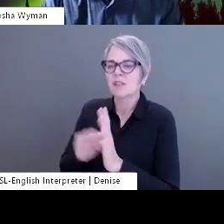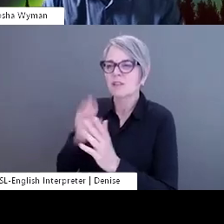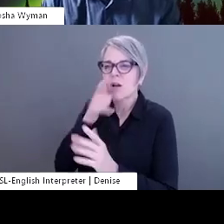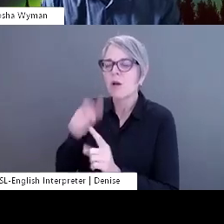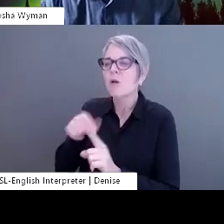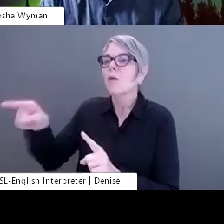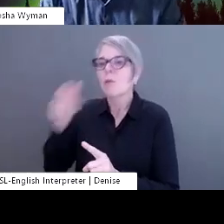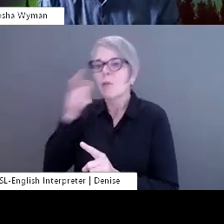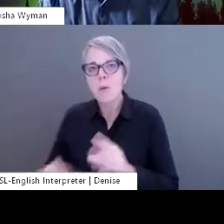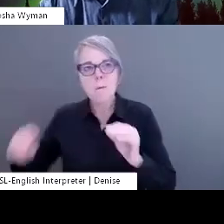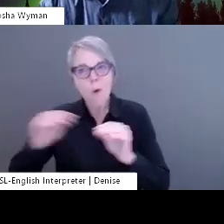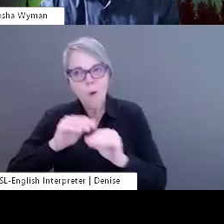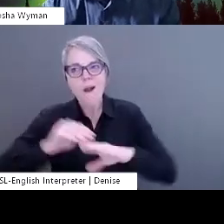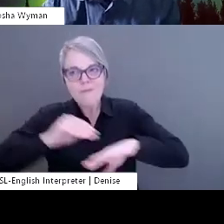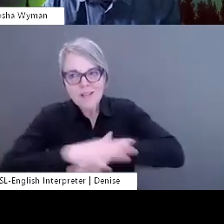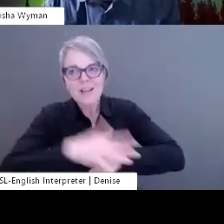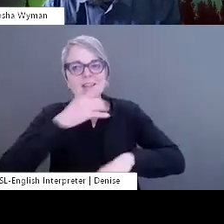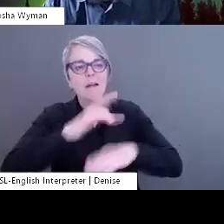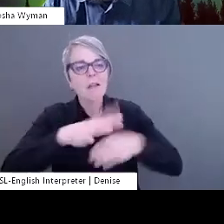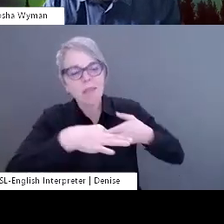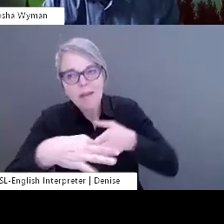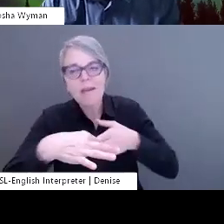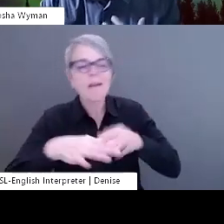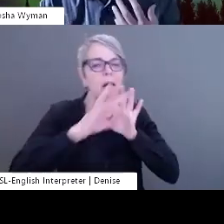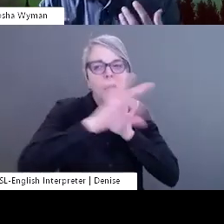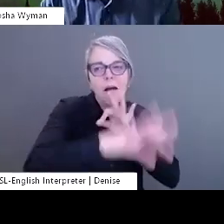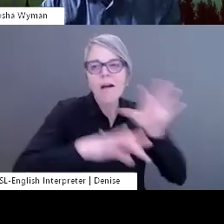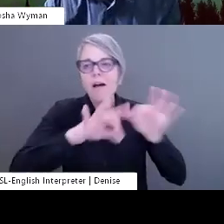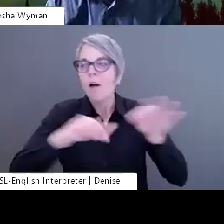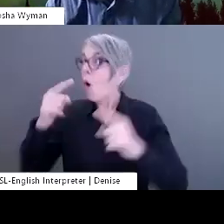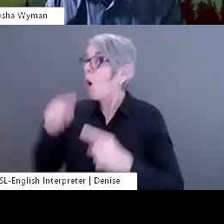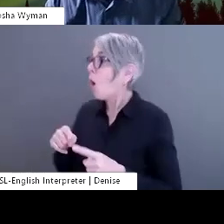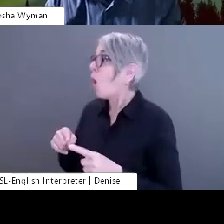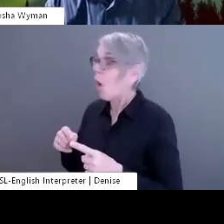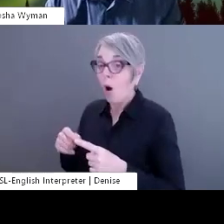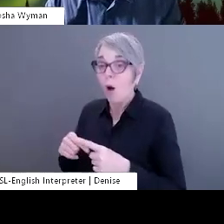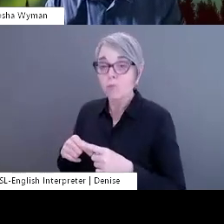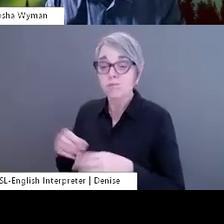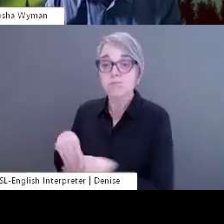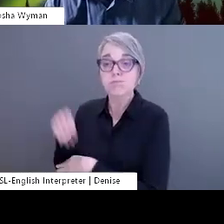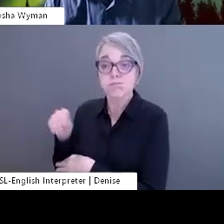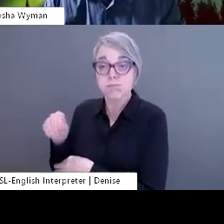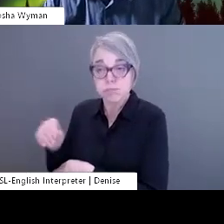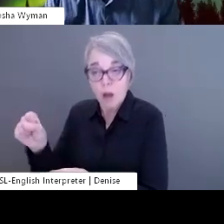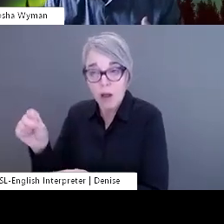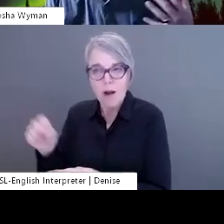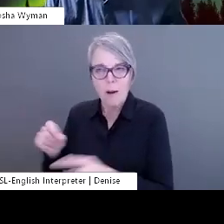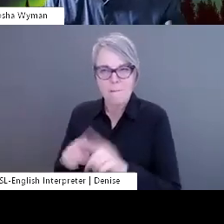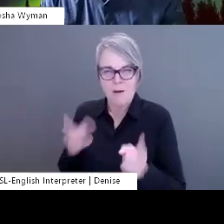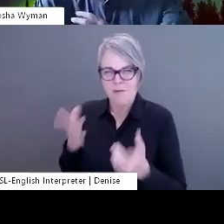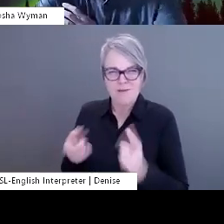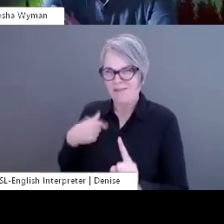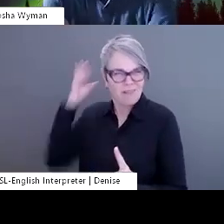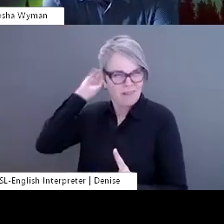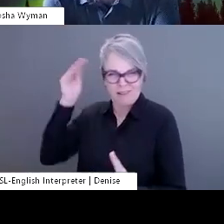So incorporating other information into your memory recall, even if you didn't recall it directly yourself. And in